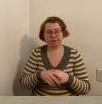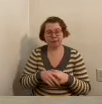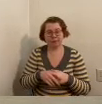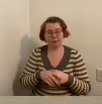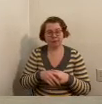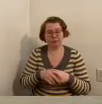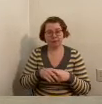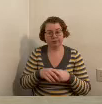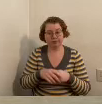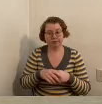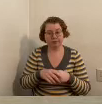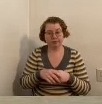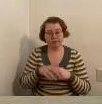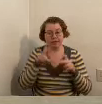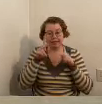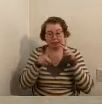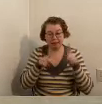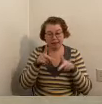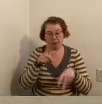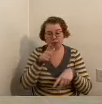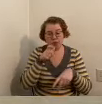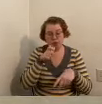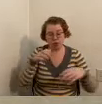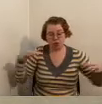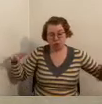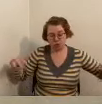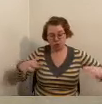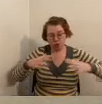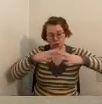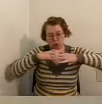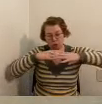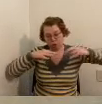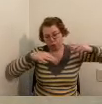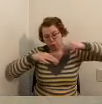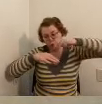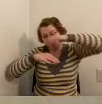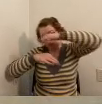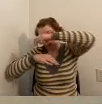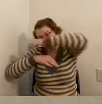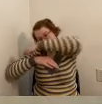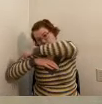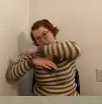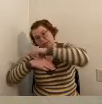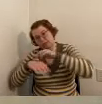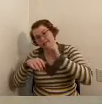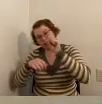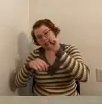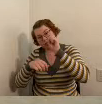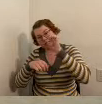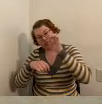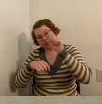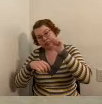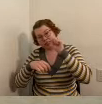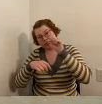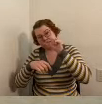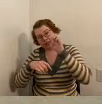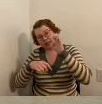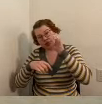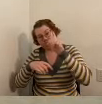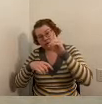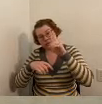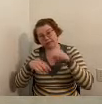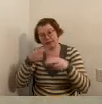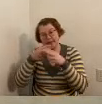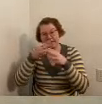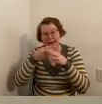people that moved down and then they settled into this area, those are the